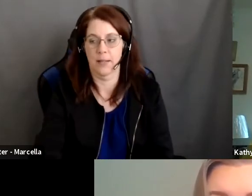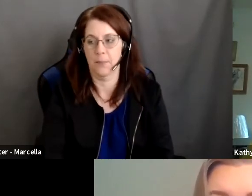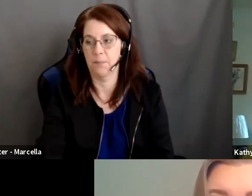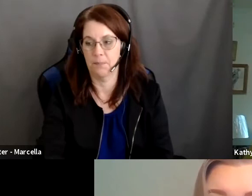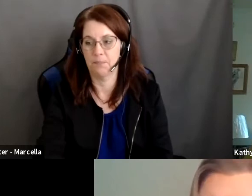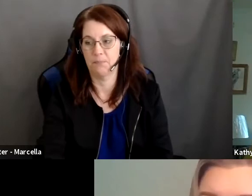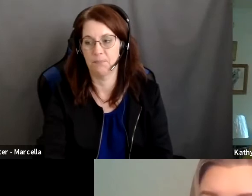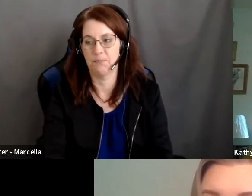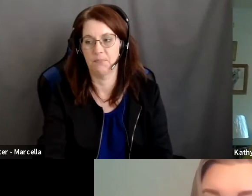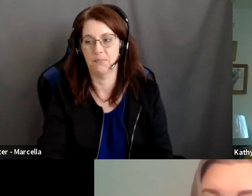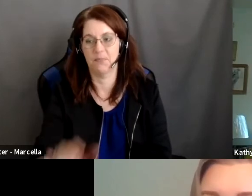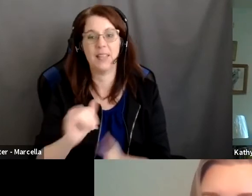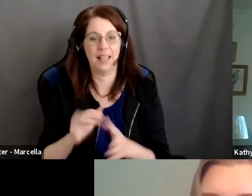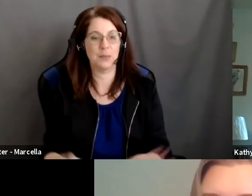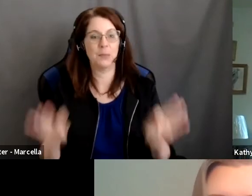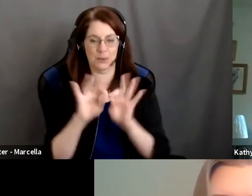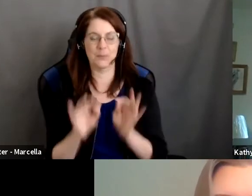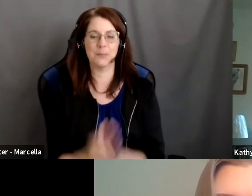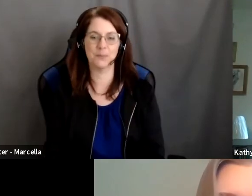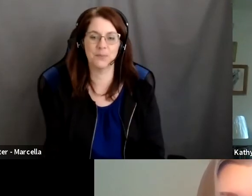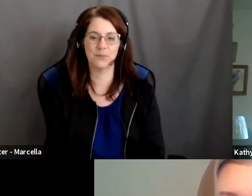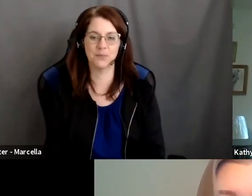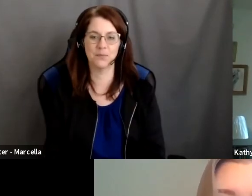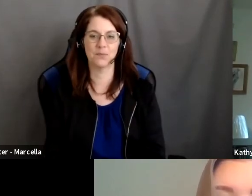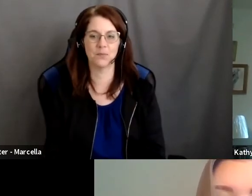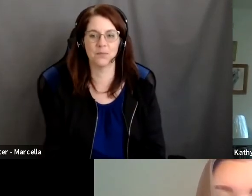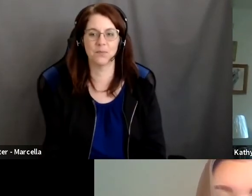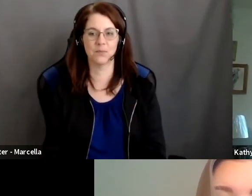important. Very true. So,